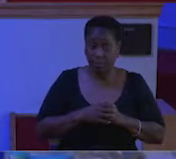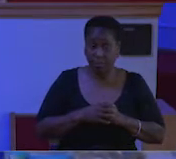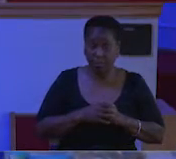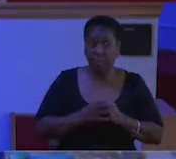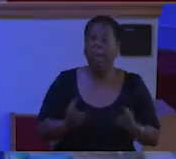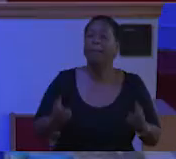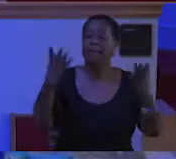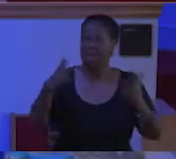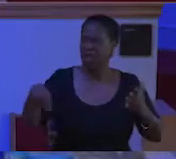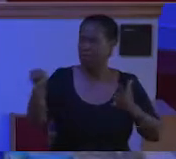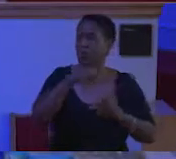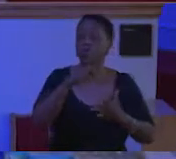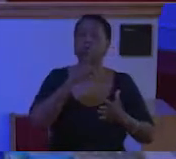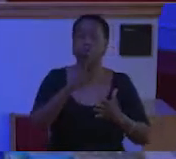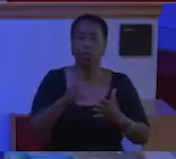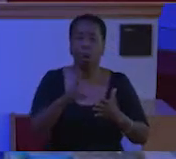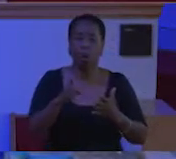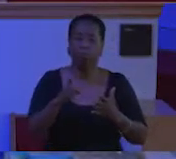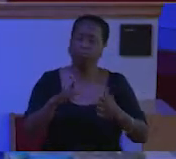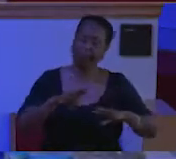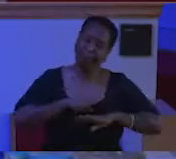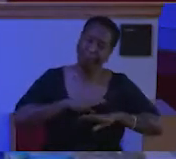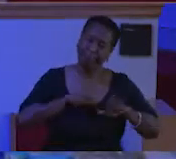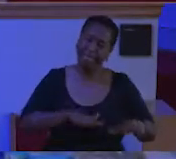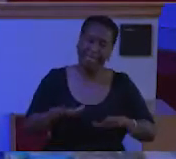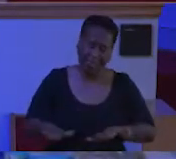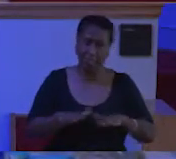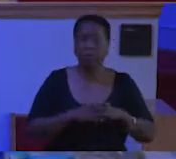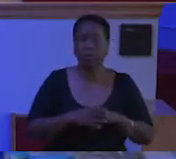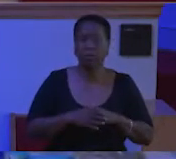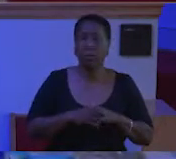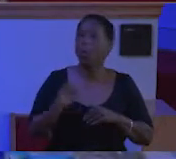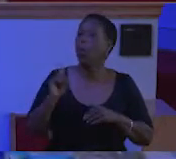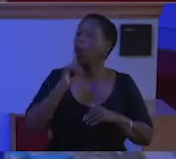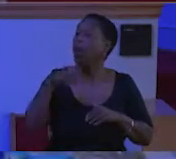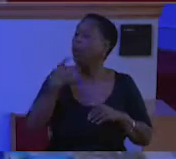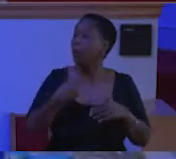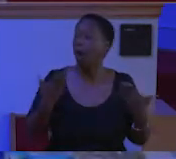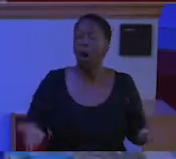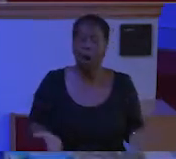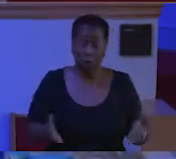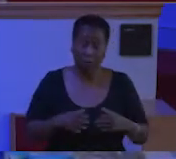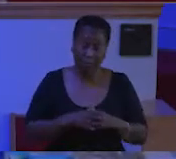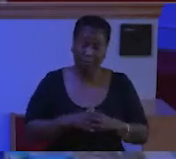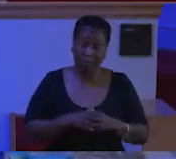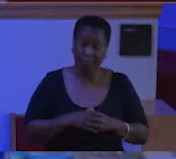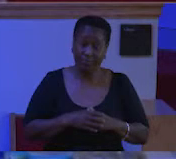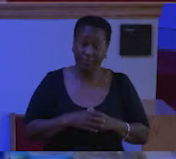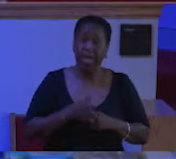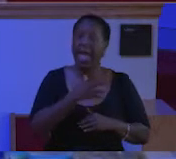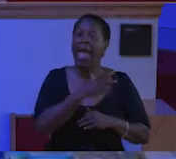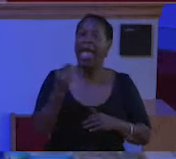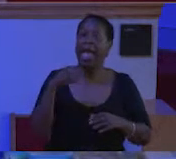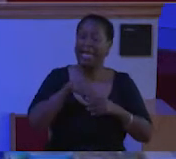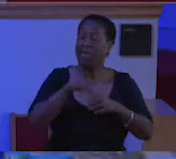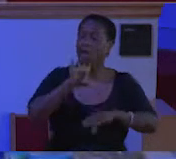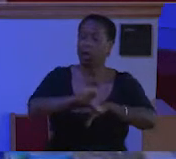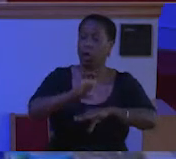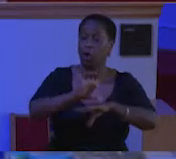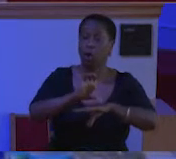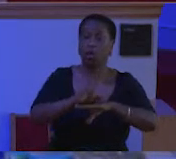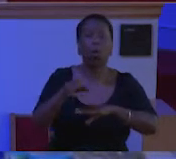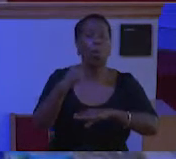Many of us grow so contented with where we are. And in church, one